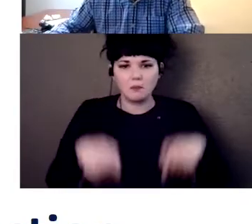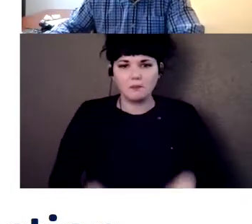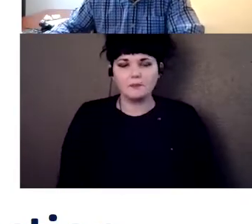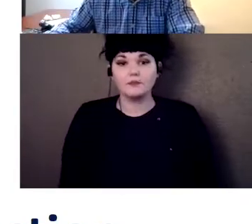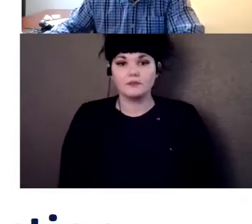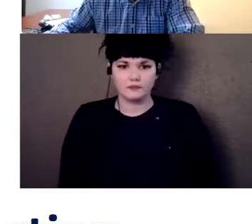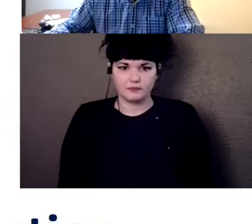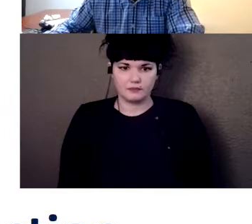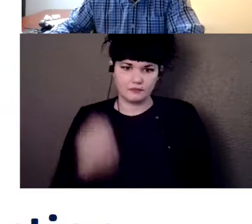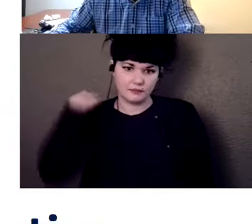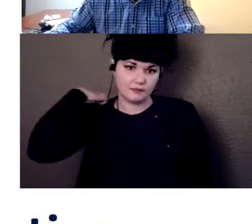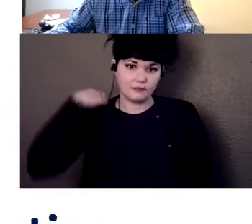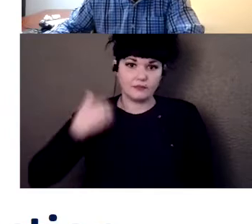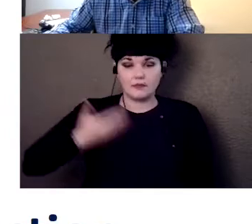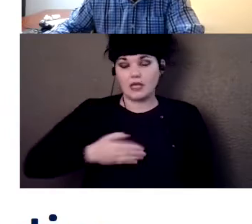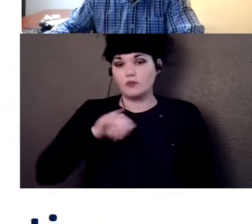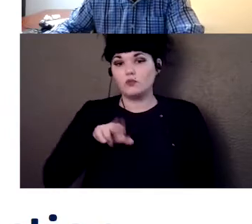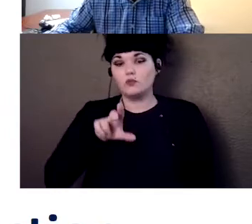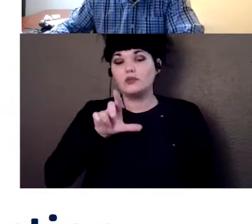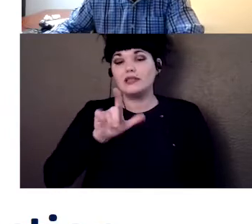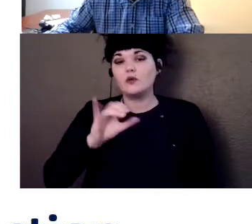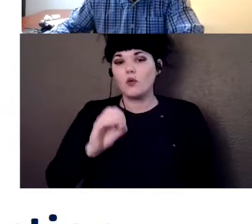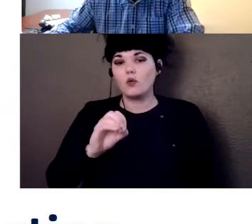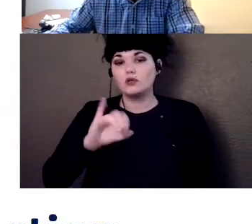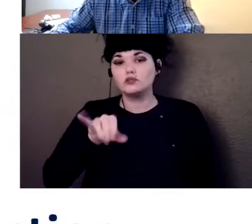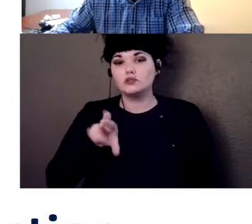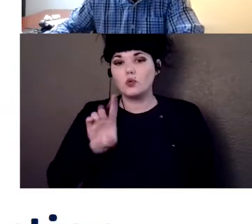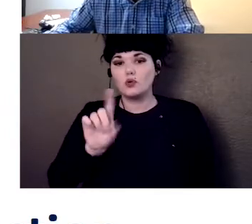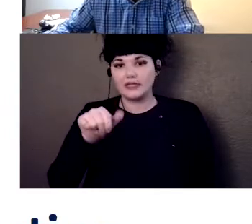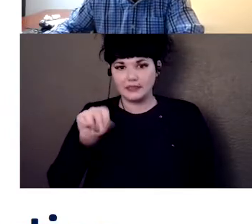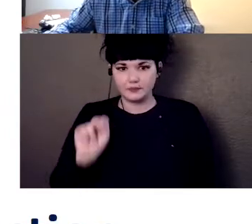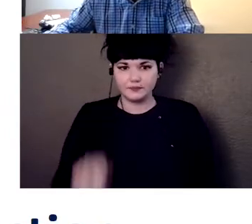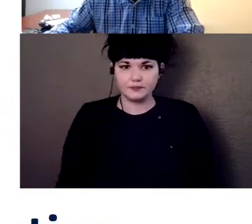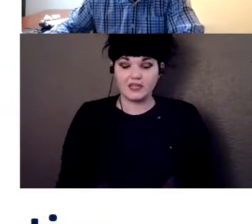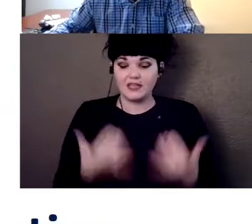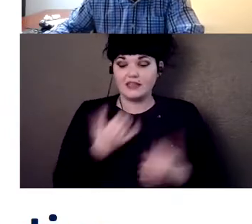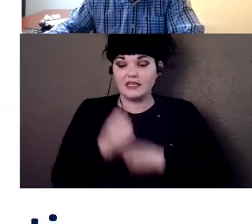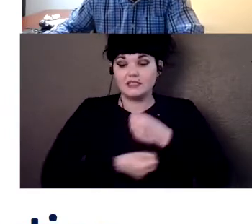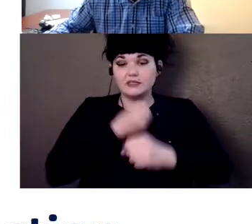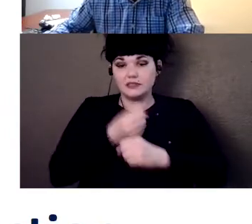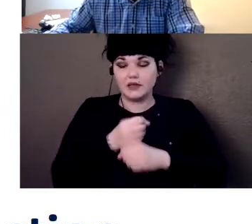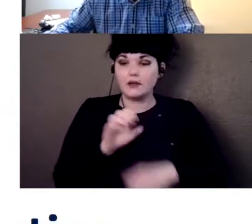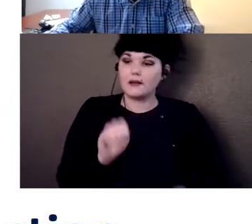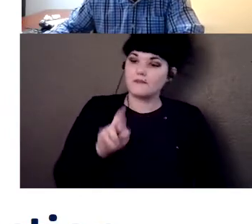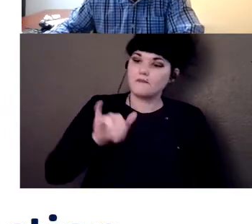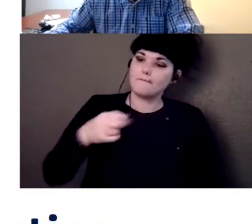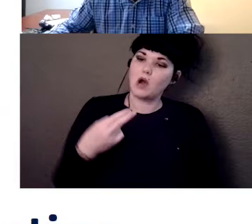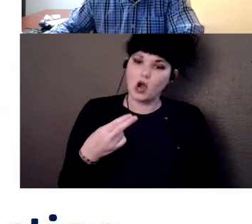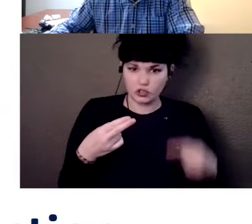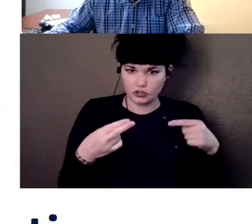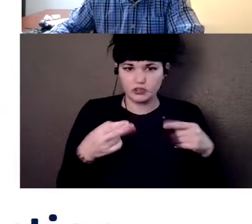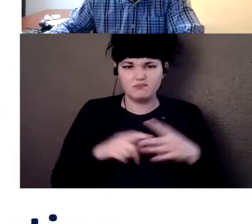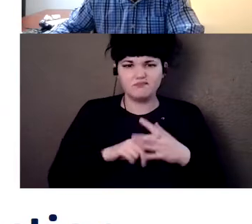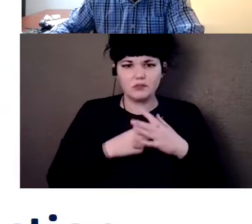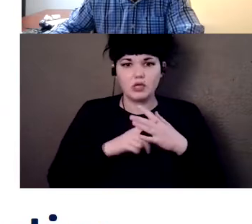may not know me, my name is Julio Jordan, and as of March of this year, I actually started working